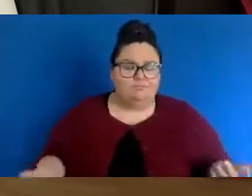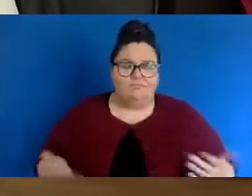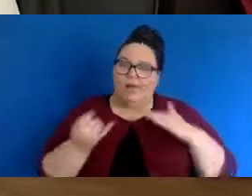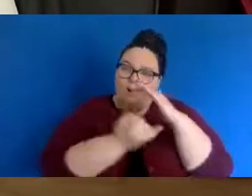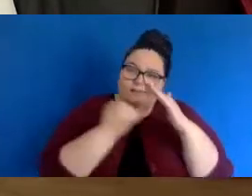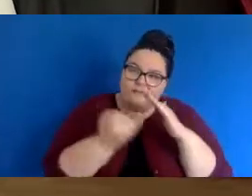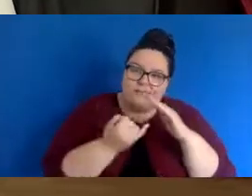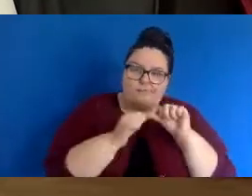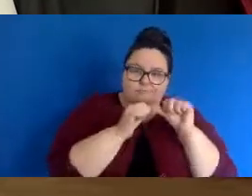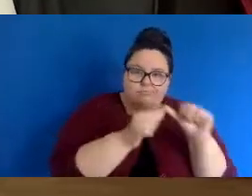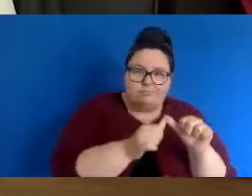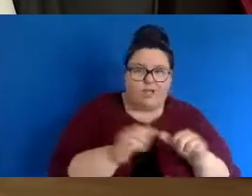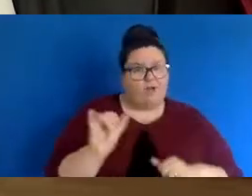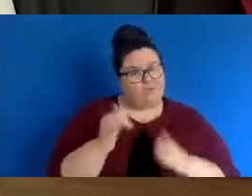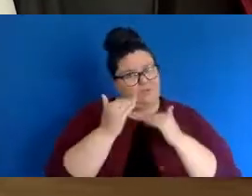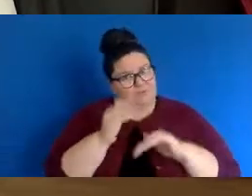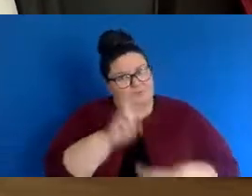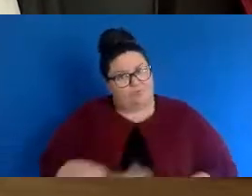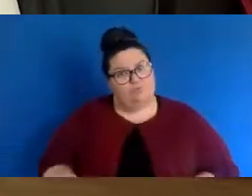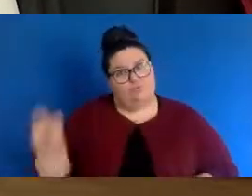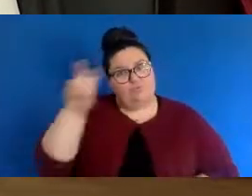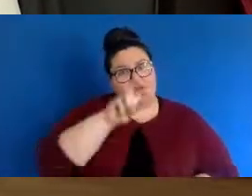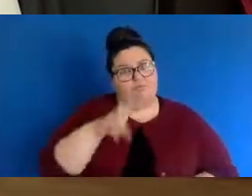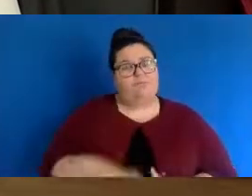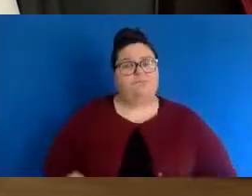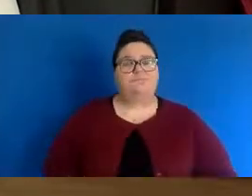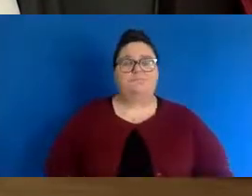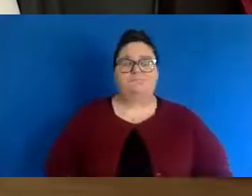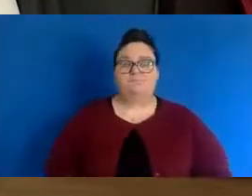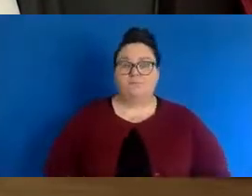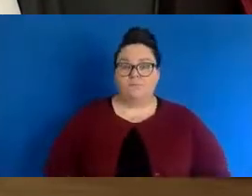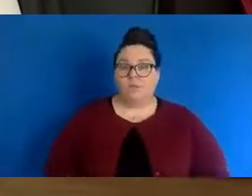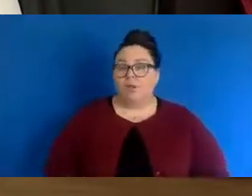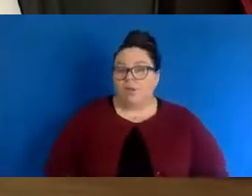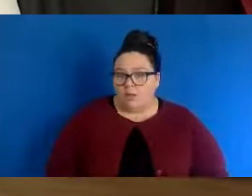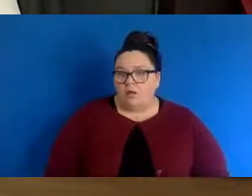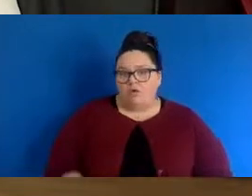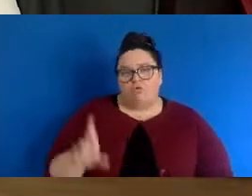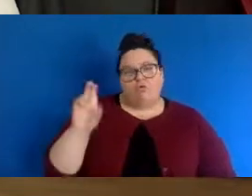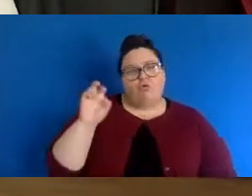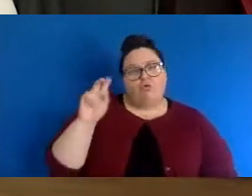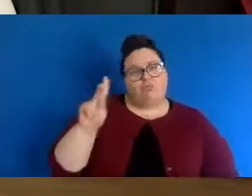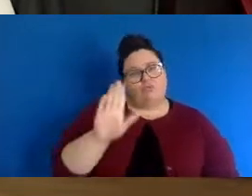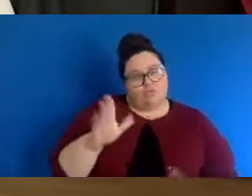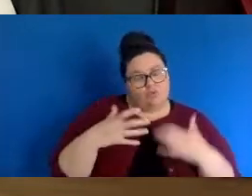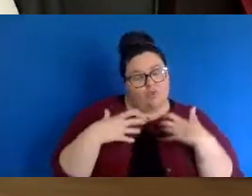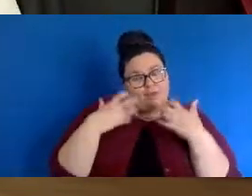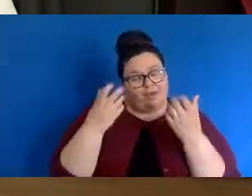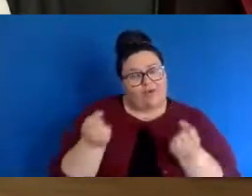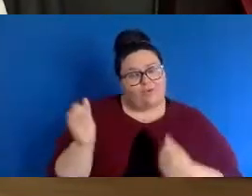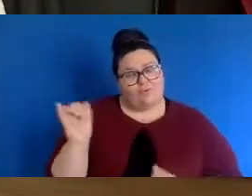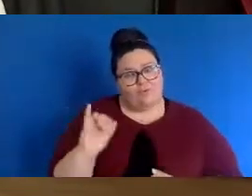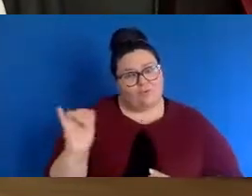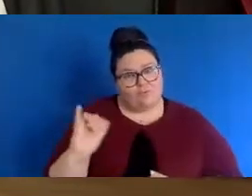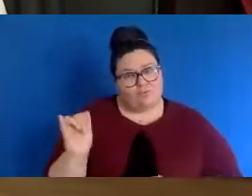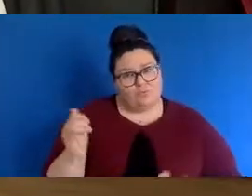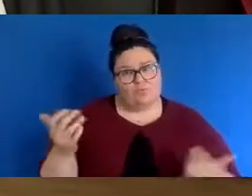self-isolate, as well as limitations on your ability to travel. So there are risks to your own health and that